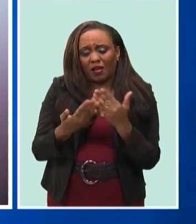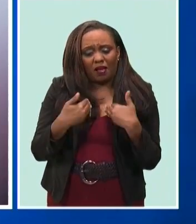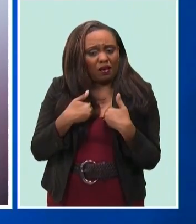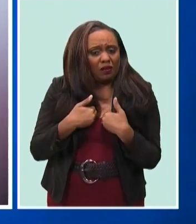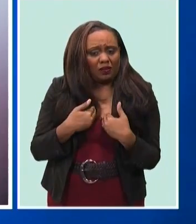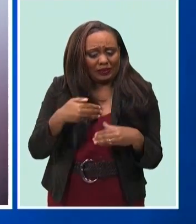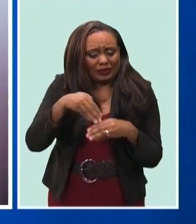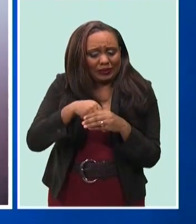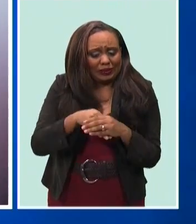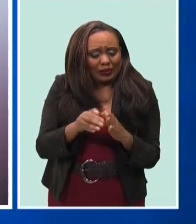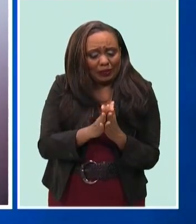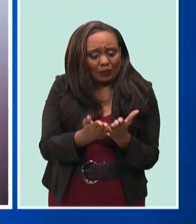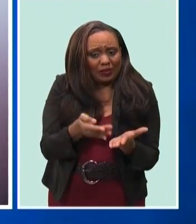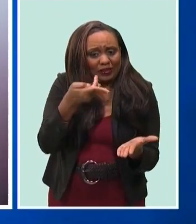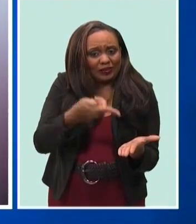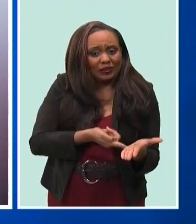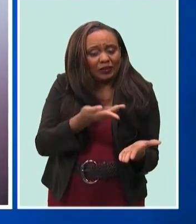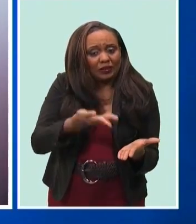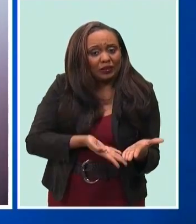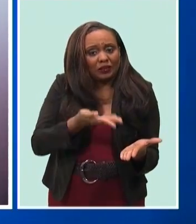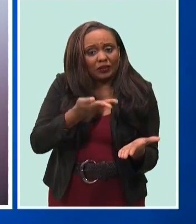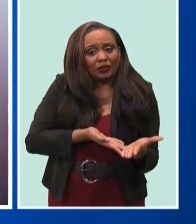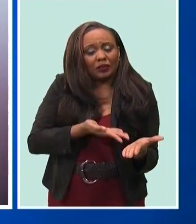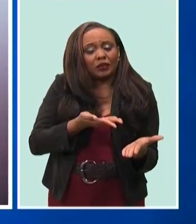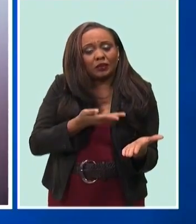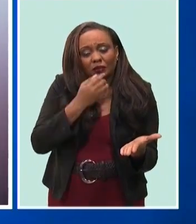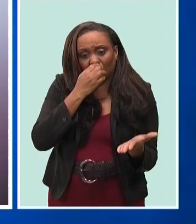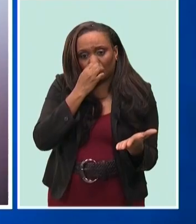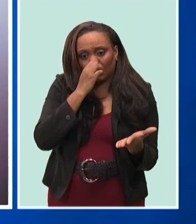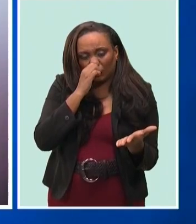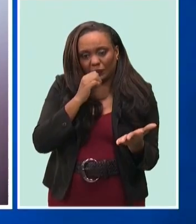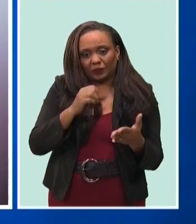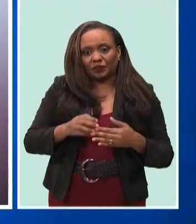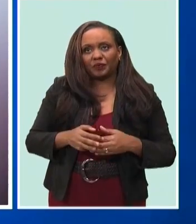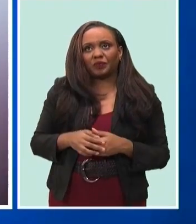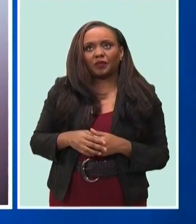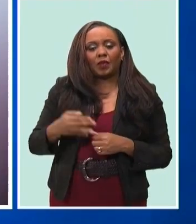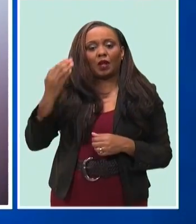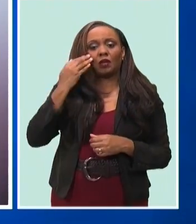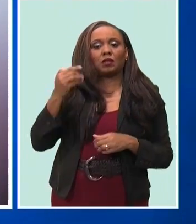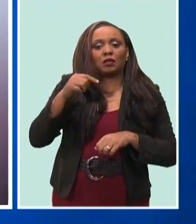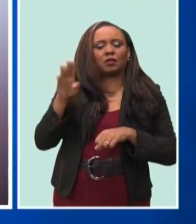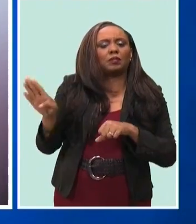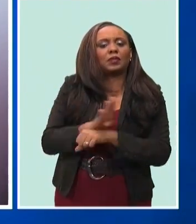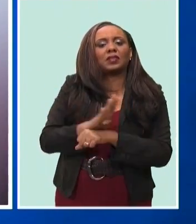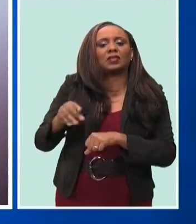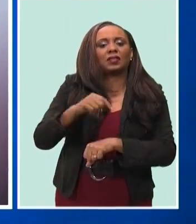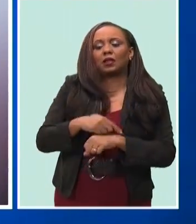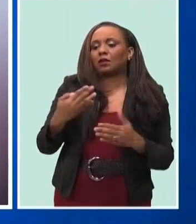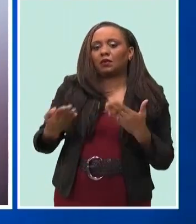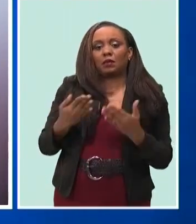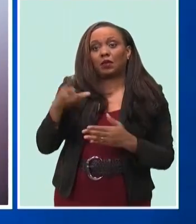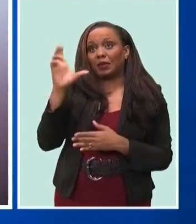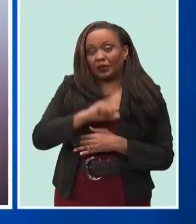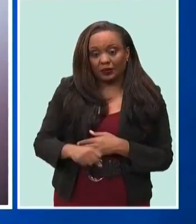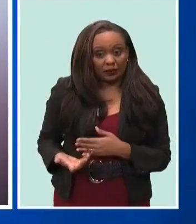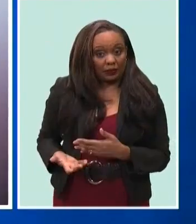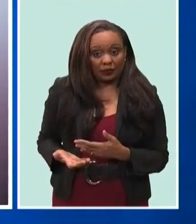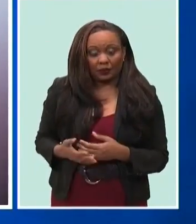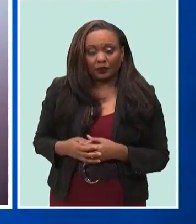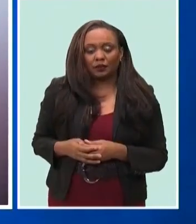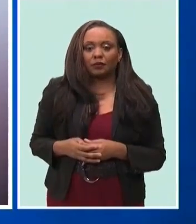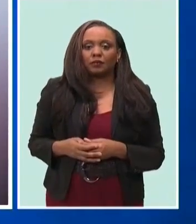that's there, it's listed there. I know it's a busy time, but probably they missed it. Gabriel said